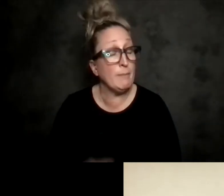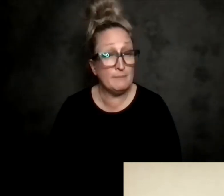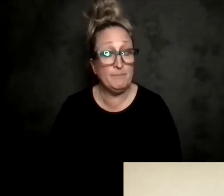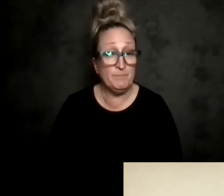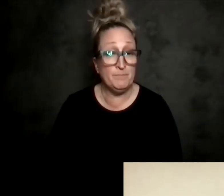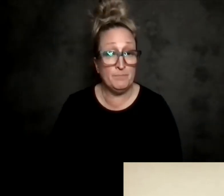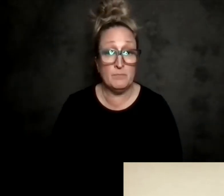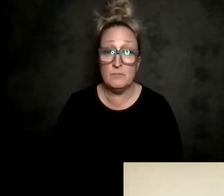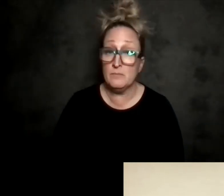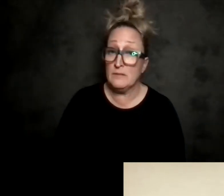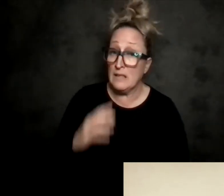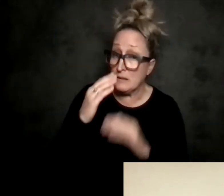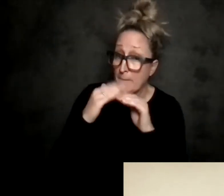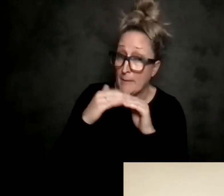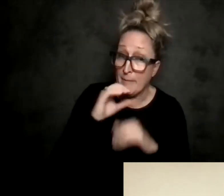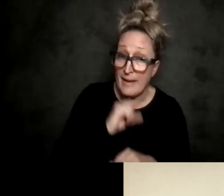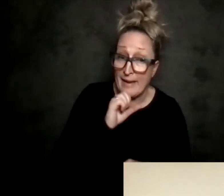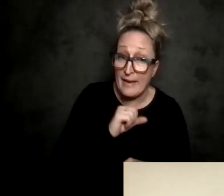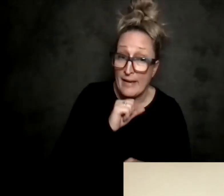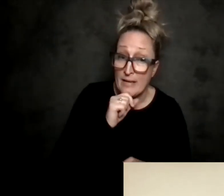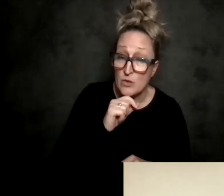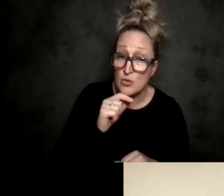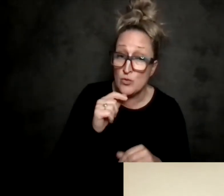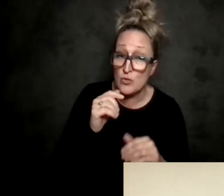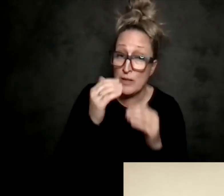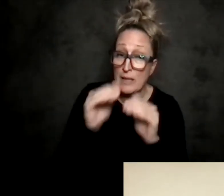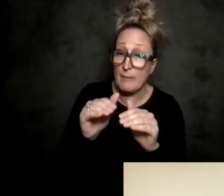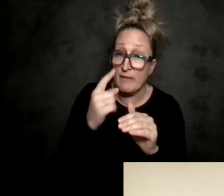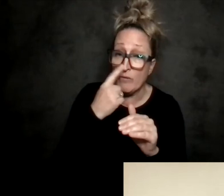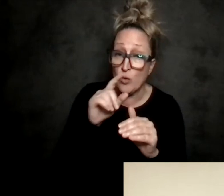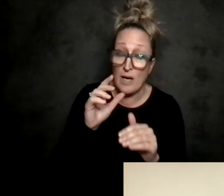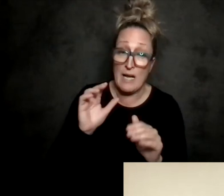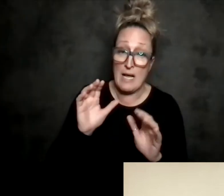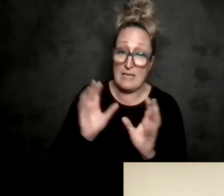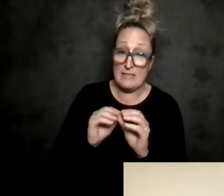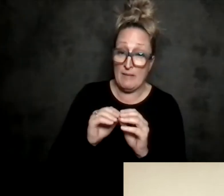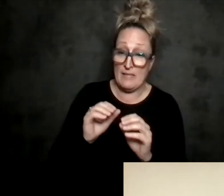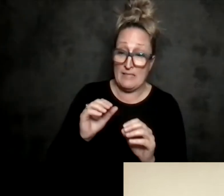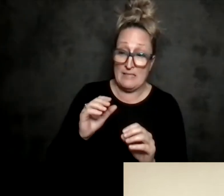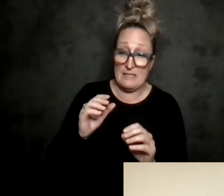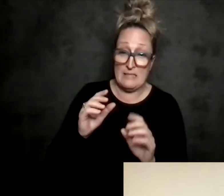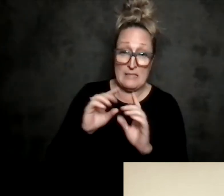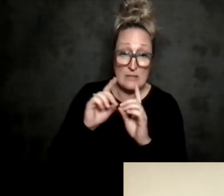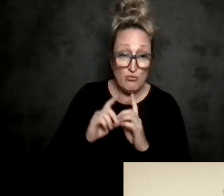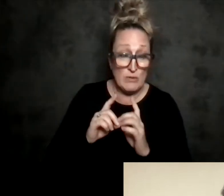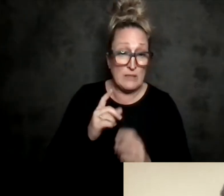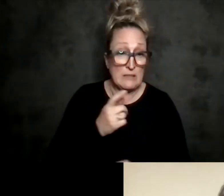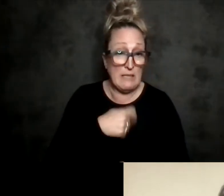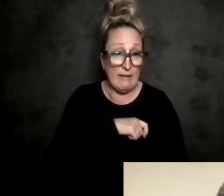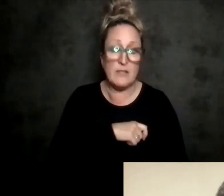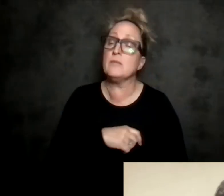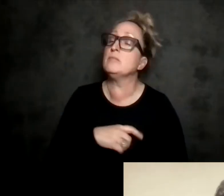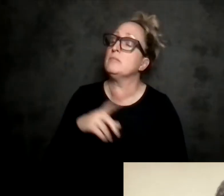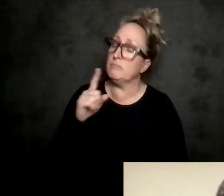And is there a minimum age limit for assembly district delegates? You must